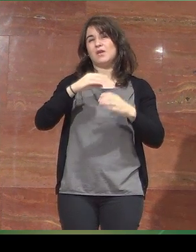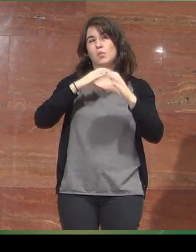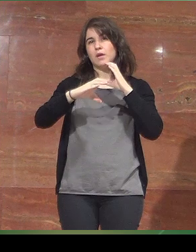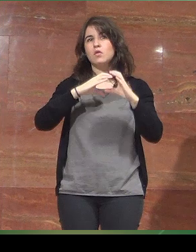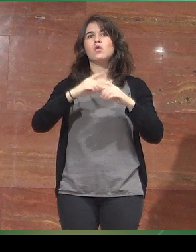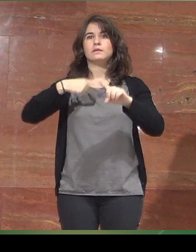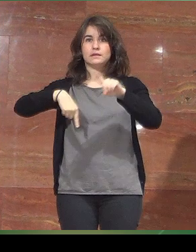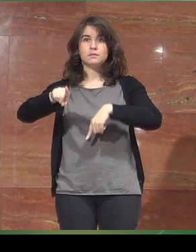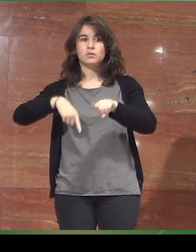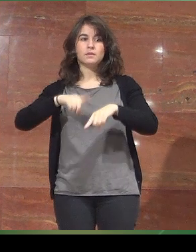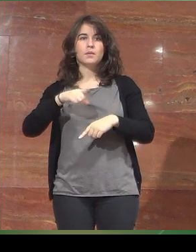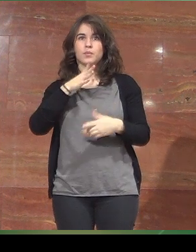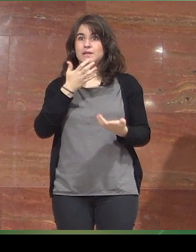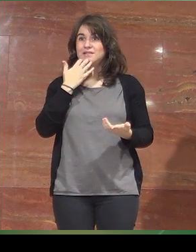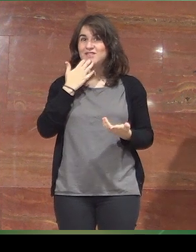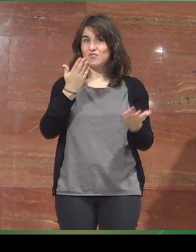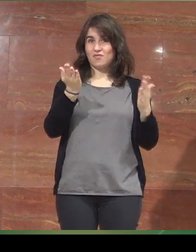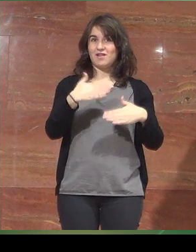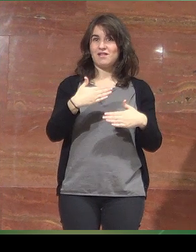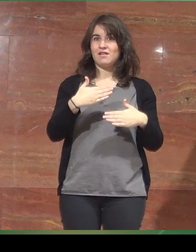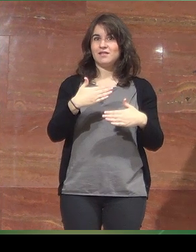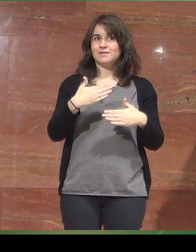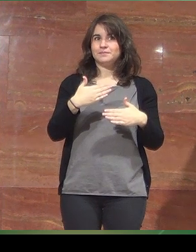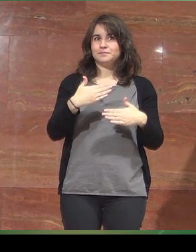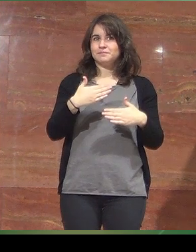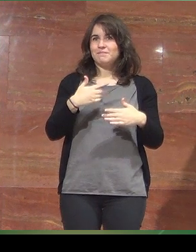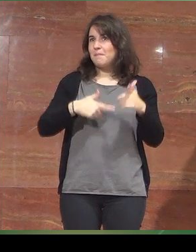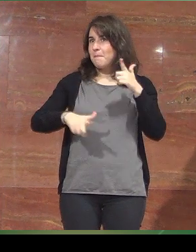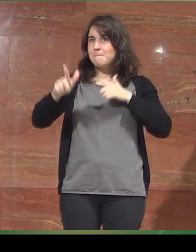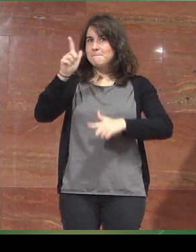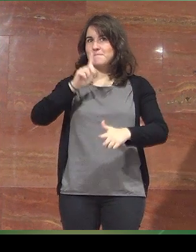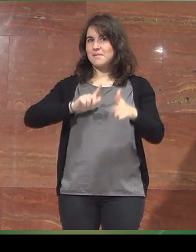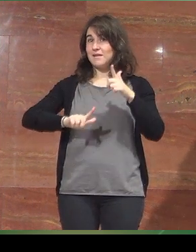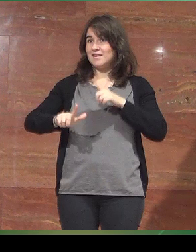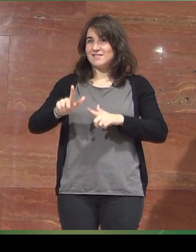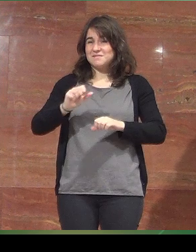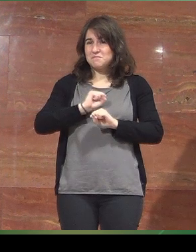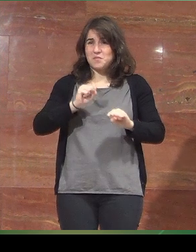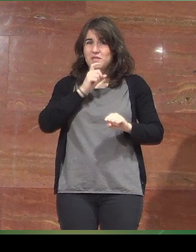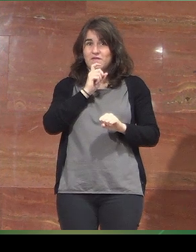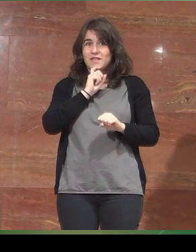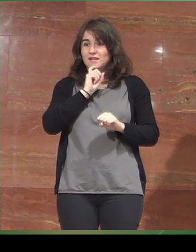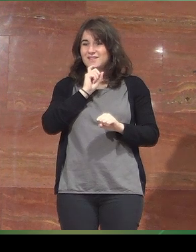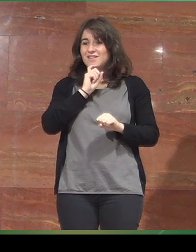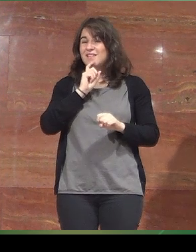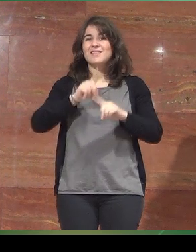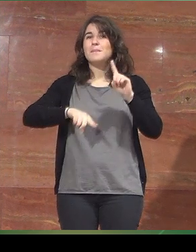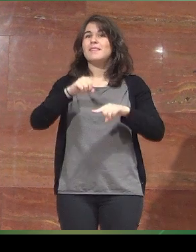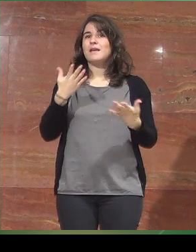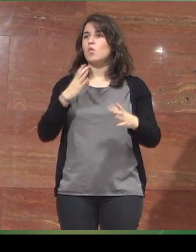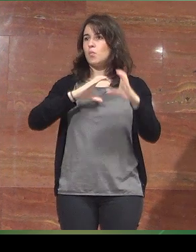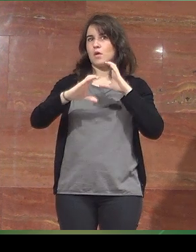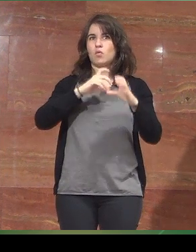all of that turns on how we communicate with people, how we communicate with them before they travel so they feel confident to travel, how